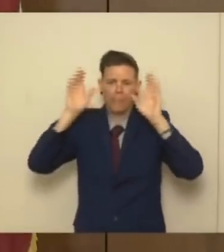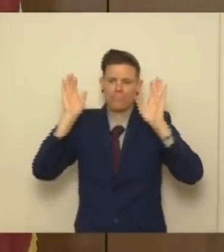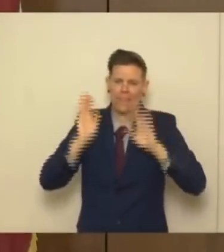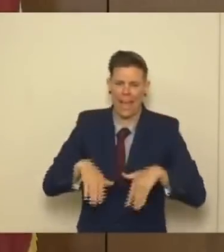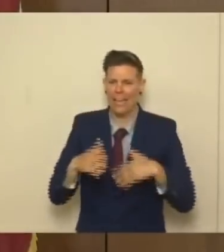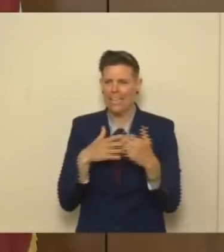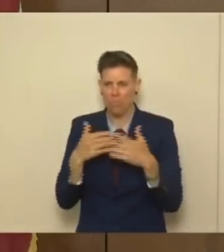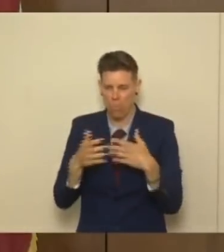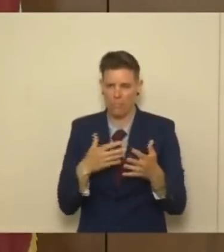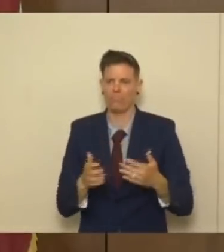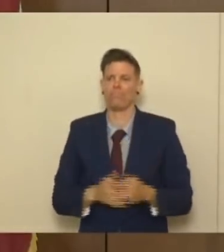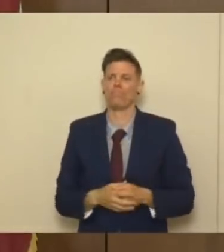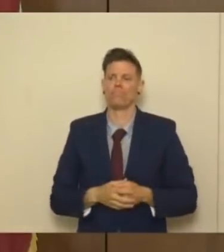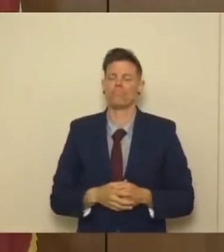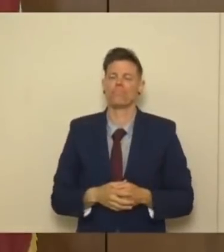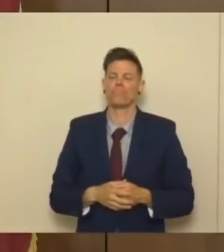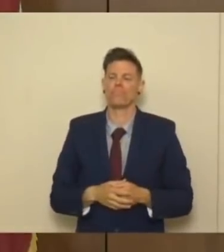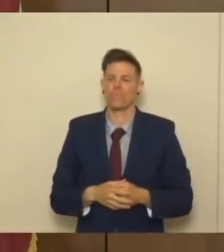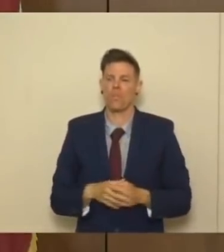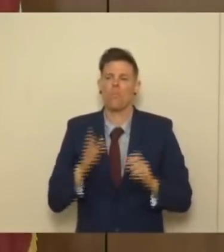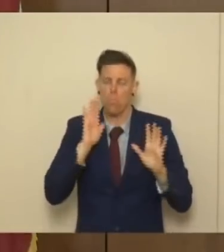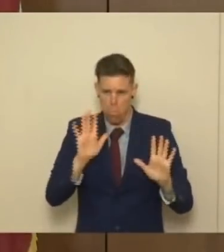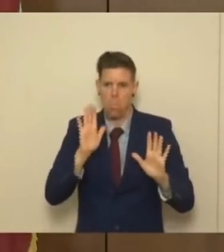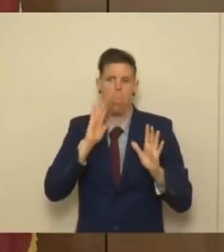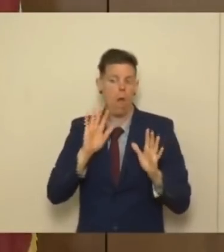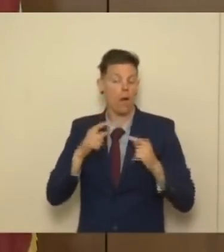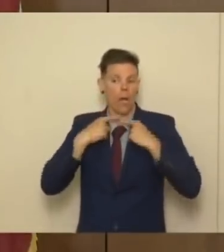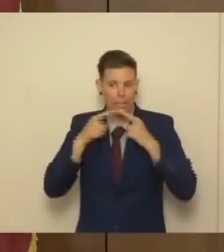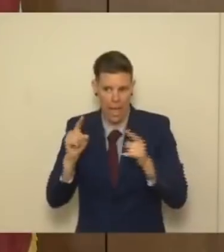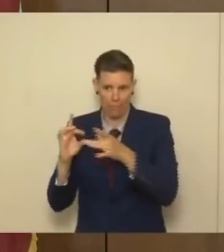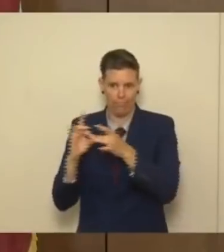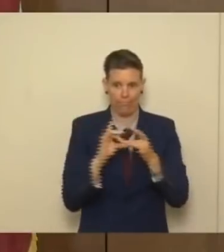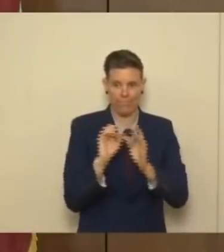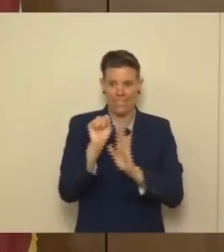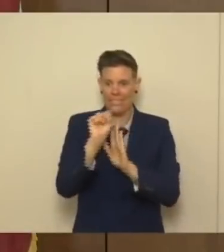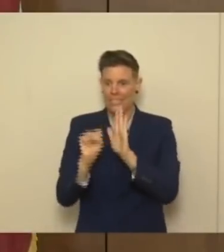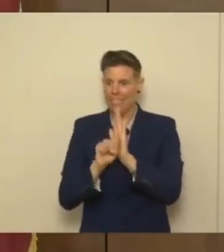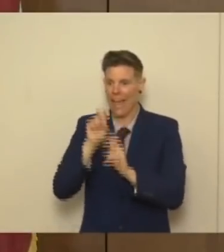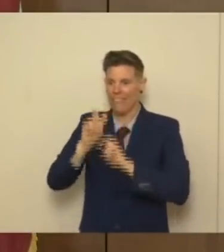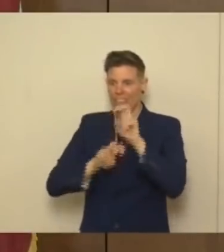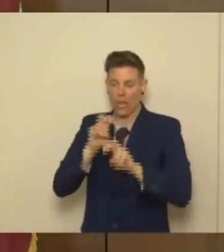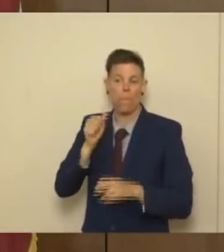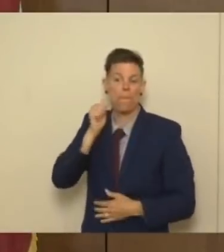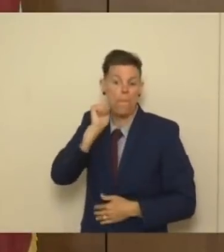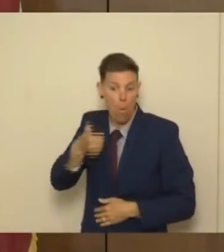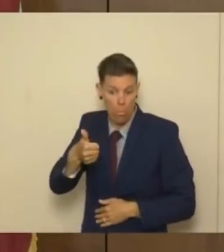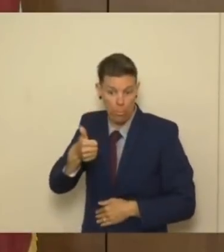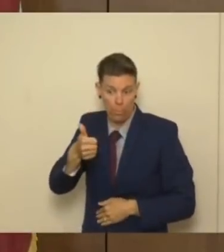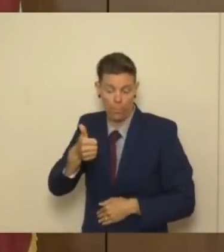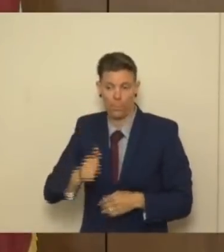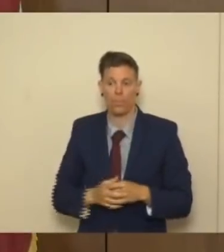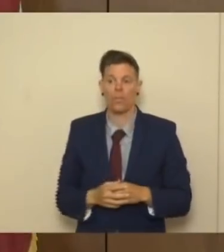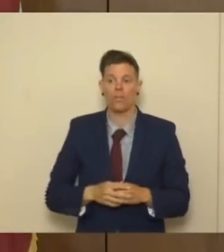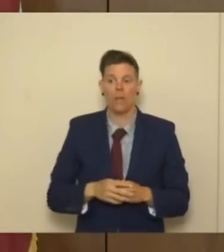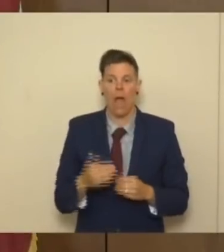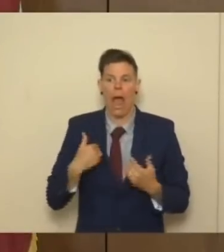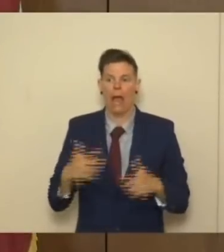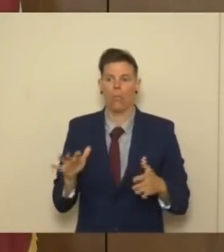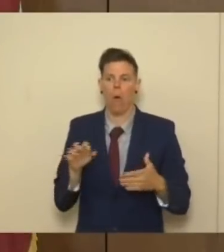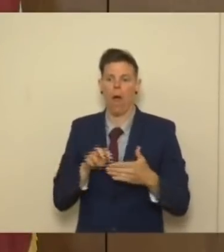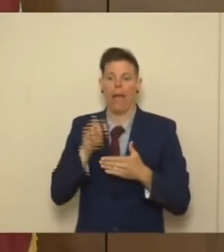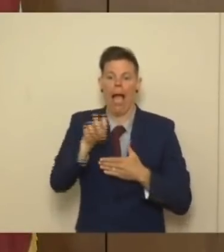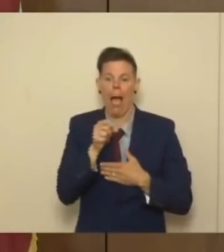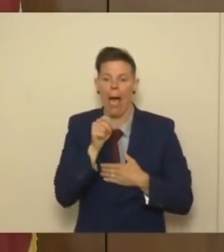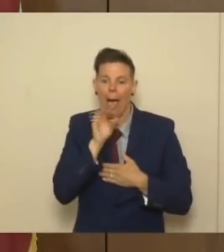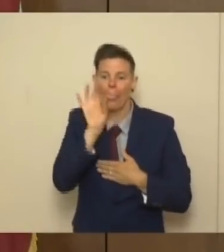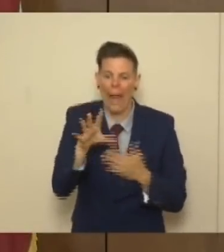make an announcement about the state fair tomorrow. Certainly don't want to steal that thunder about that announcement, but I think people